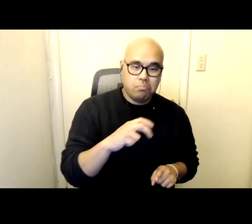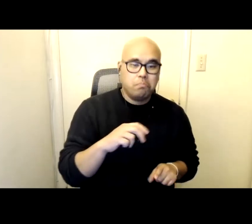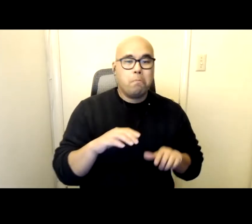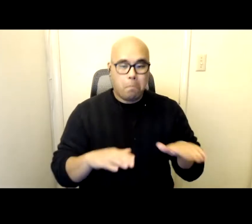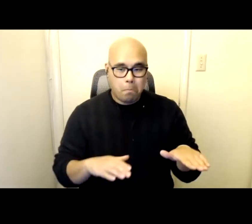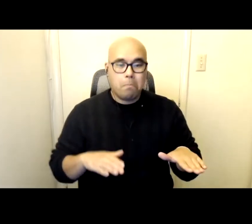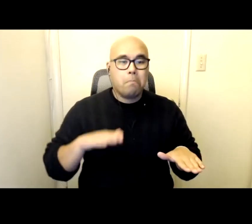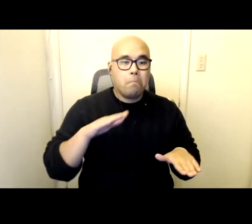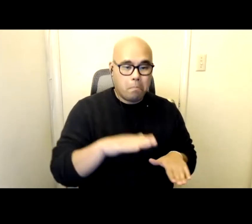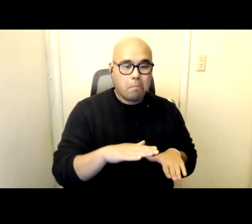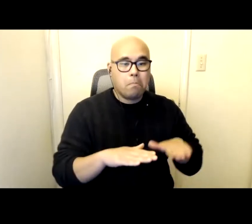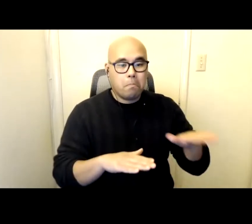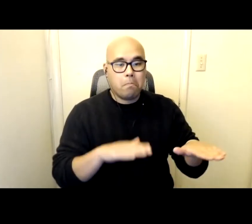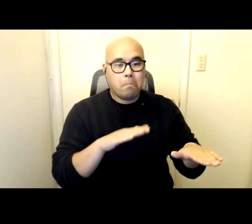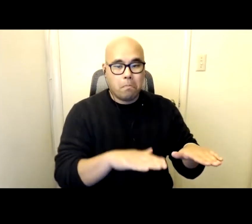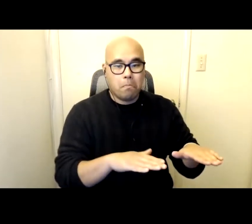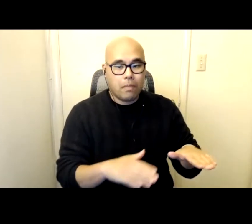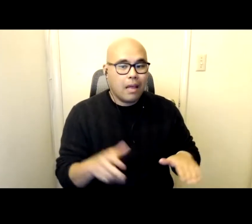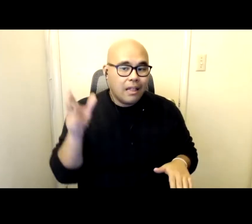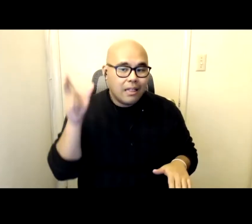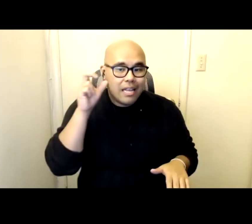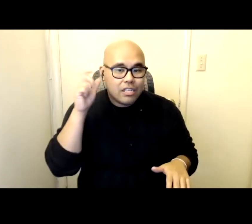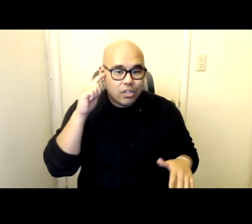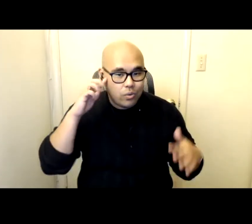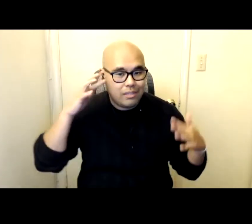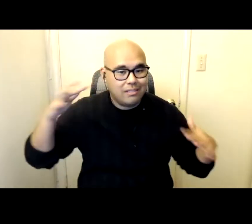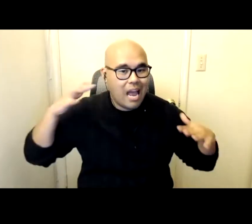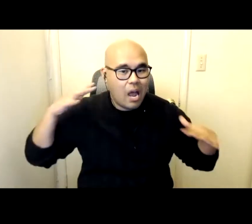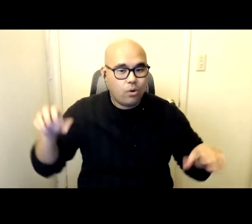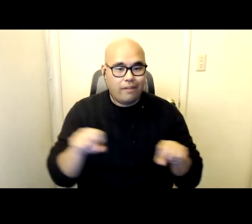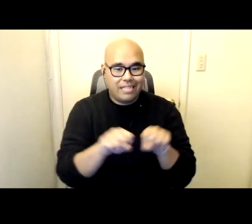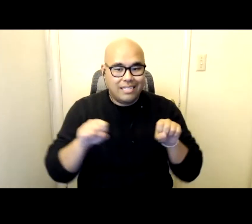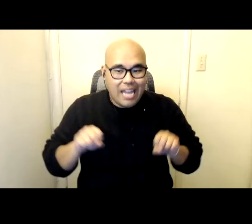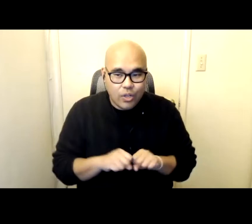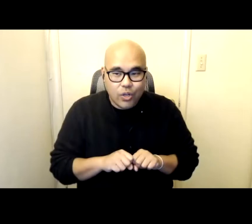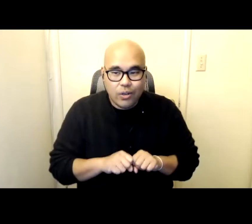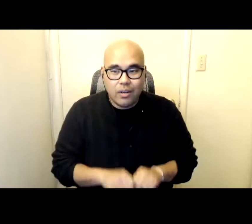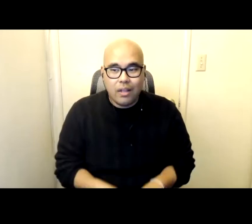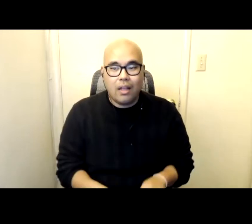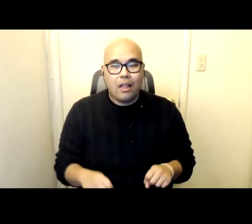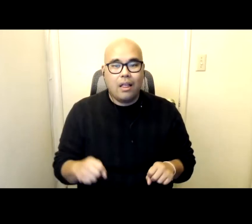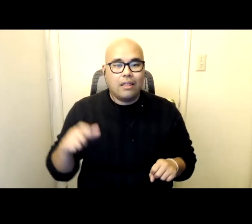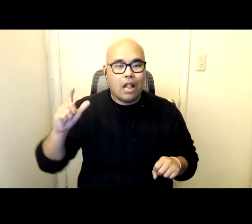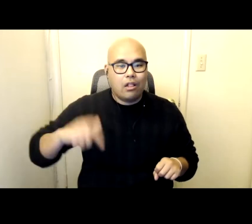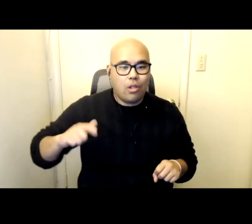slowly, listening through the noise of the station, the low grumble